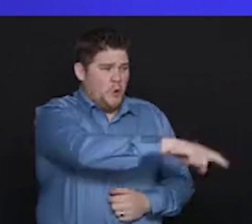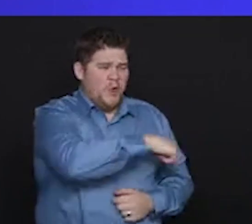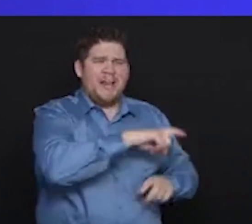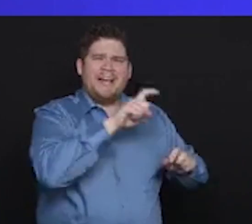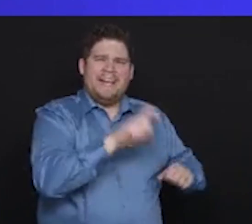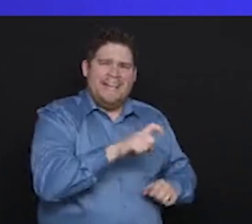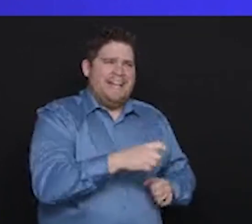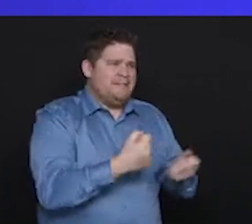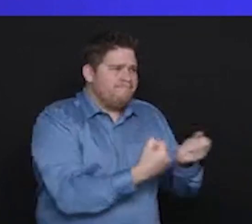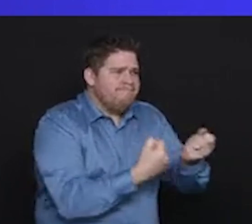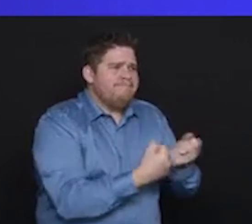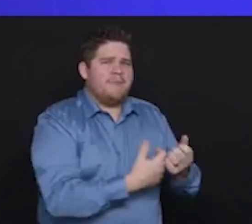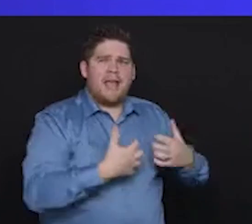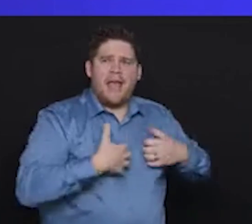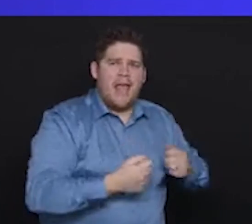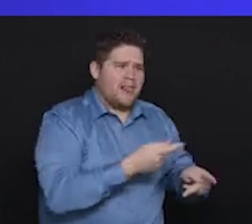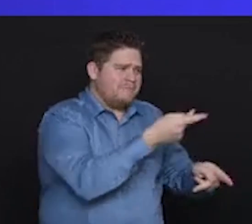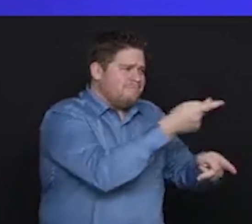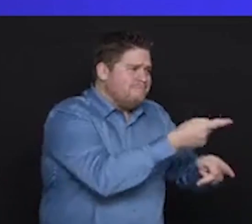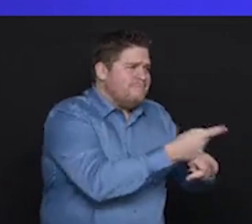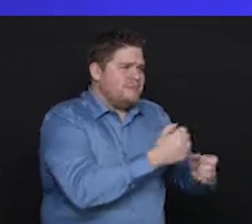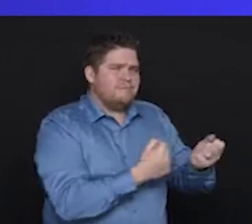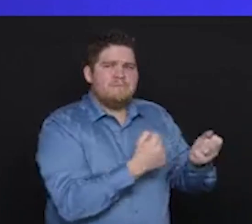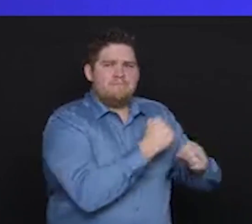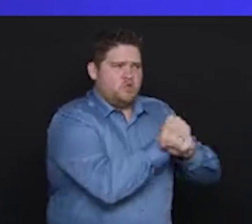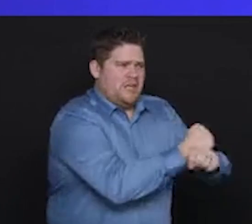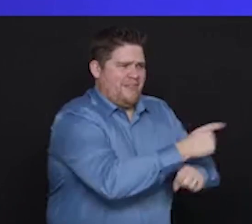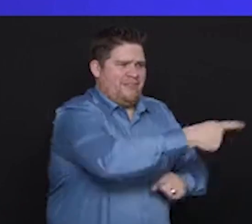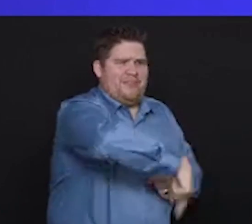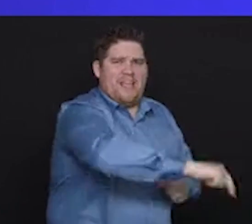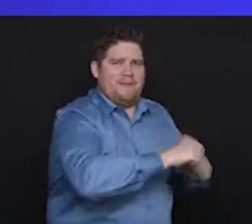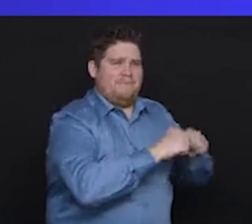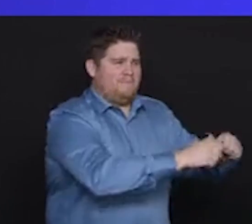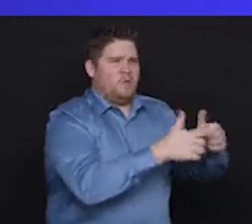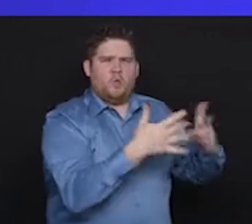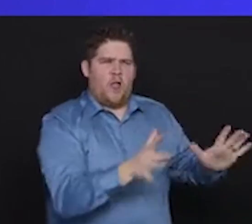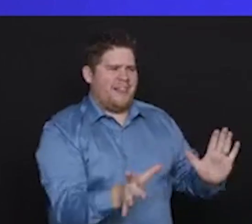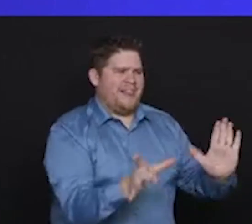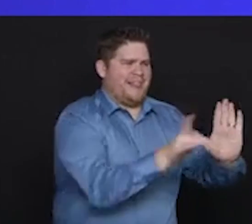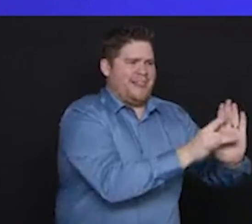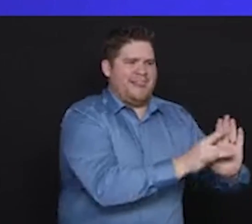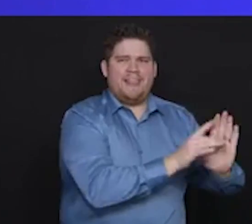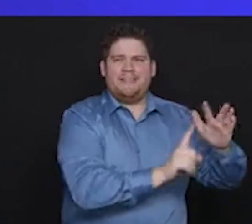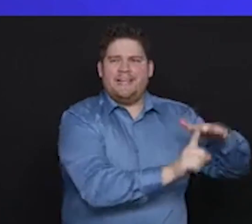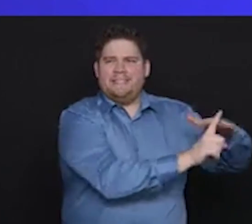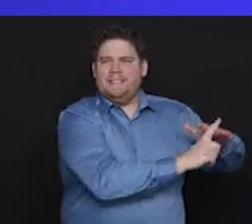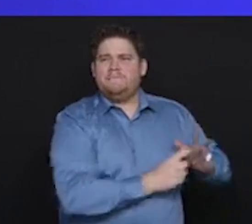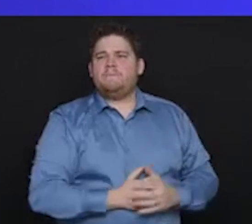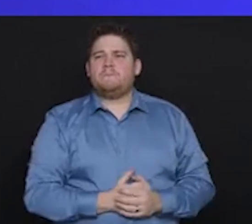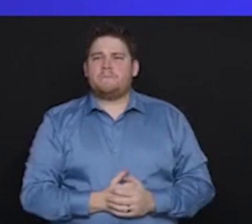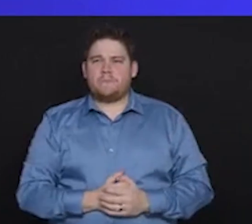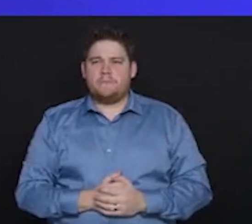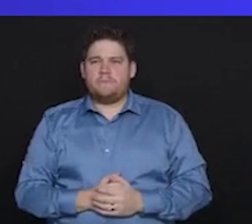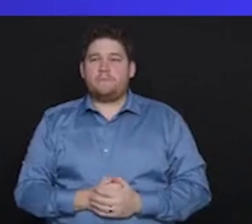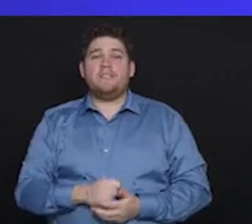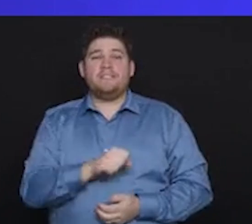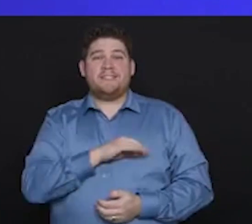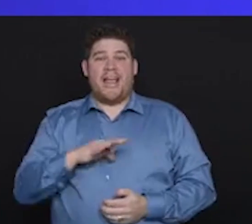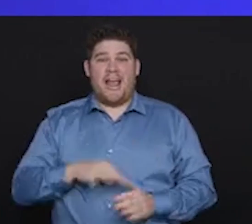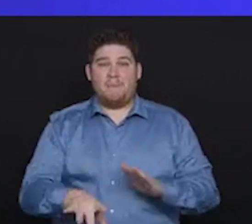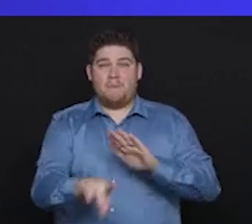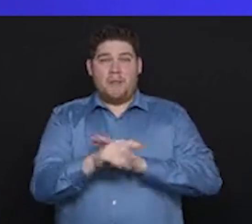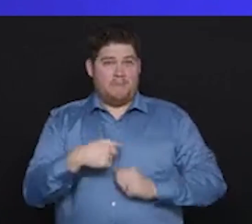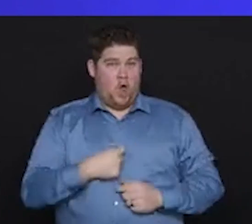one area or the other, so that we're not transmitting between people as well. So the important thing that we can do